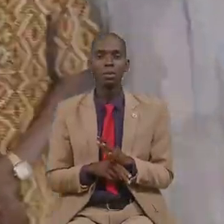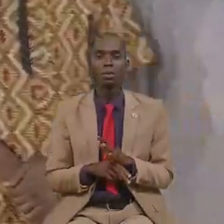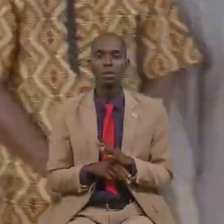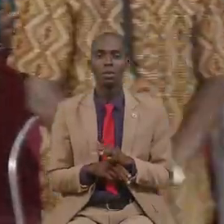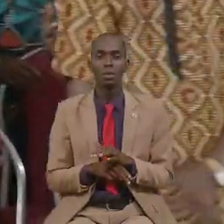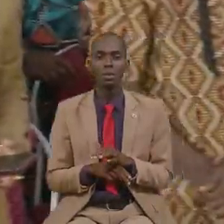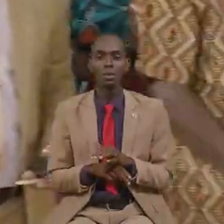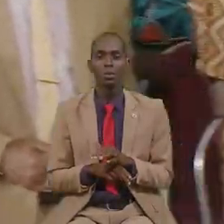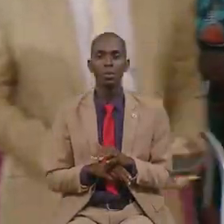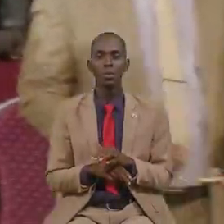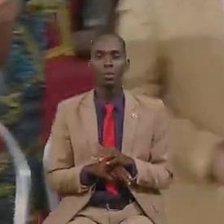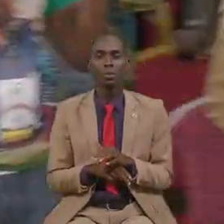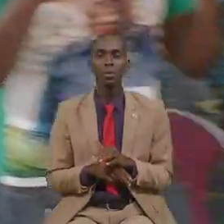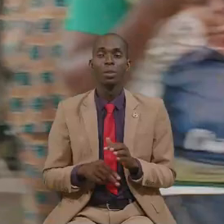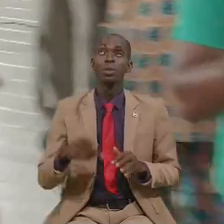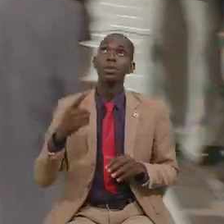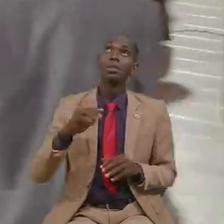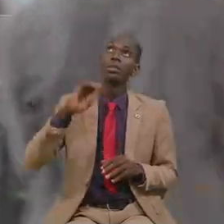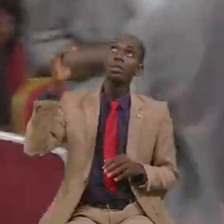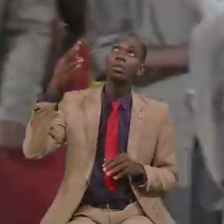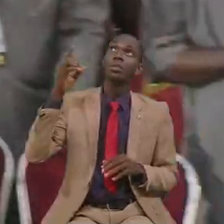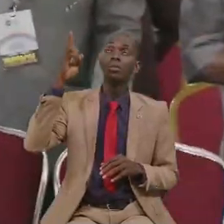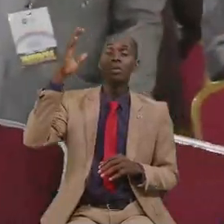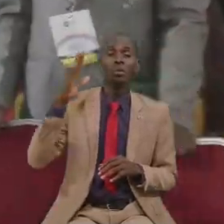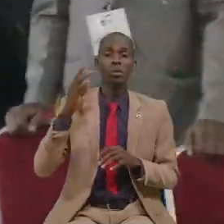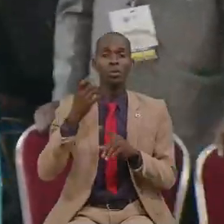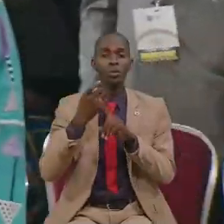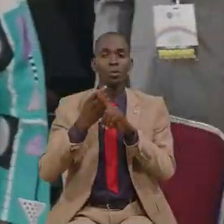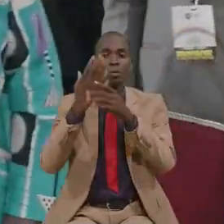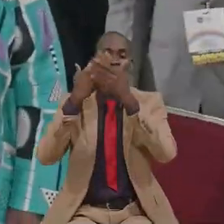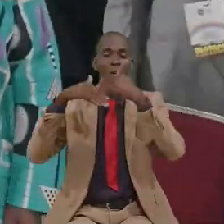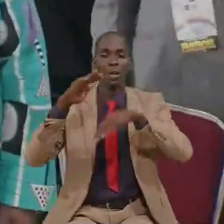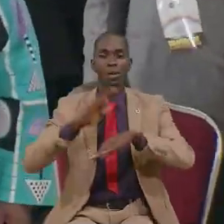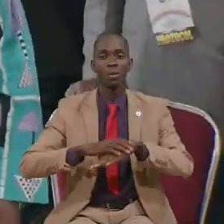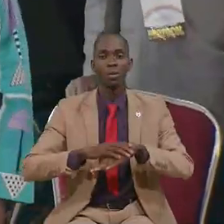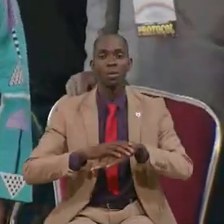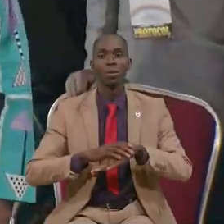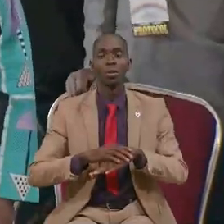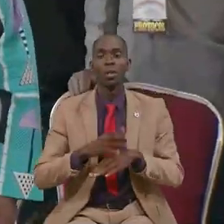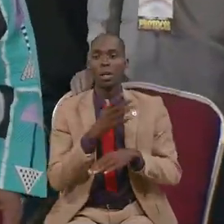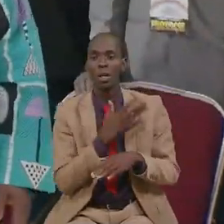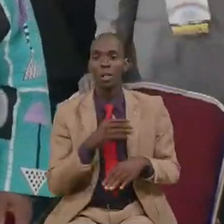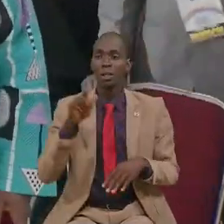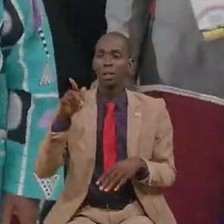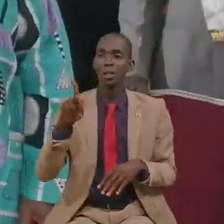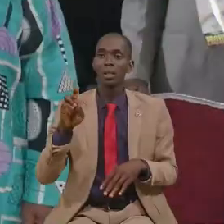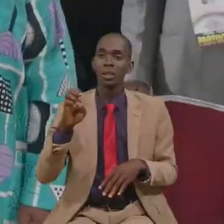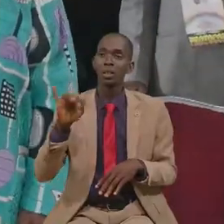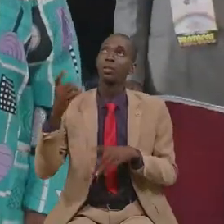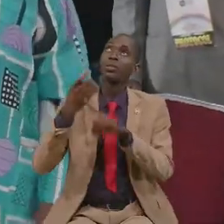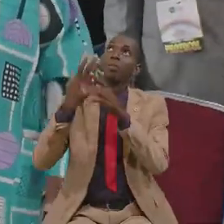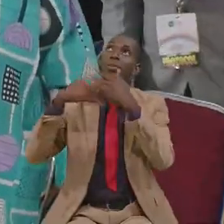Angels of God come from heaven and they open those doors of the